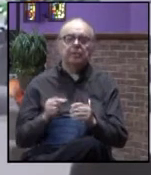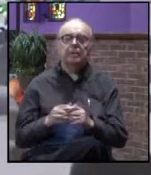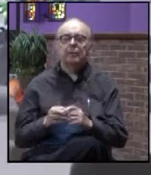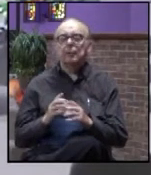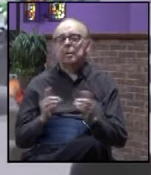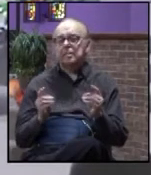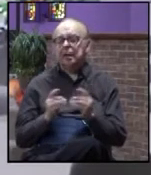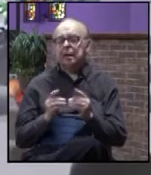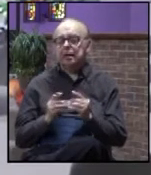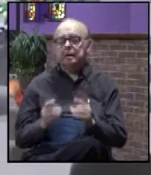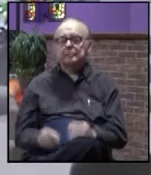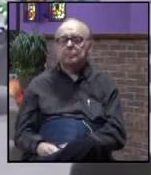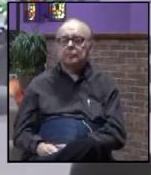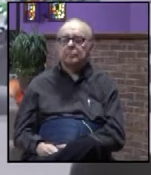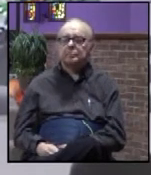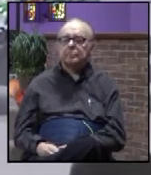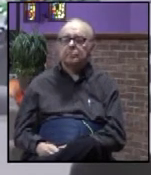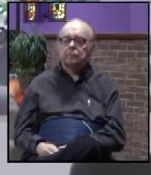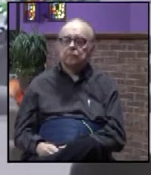and